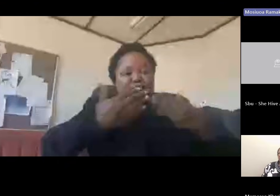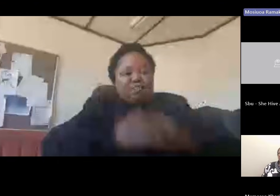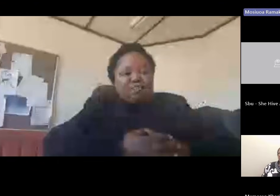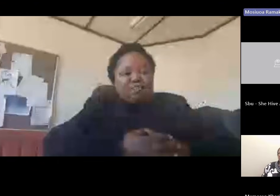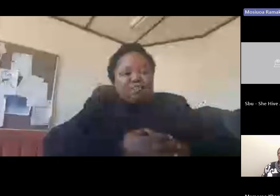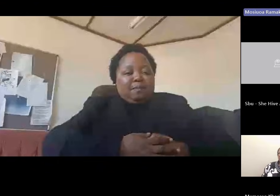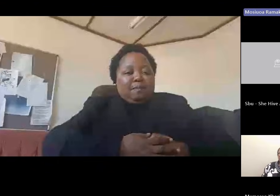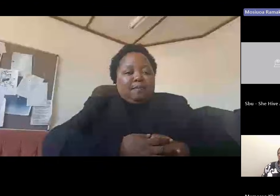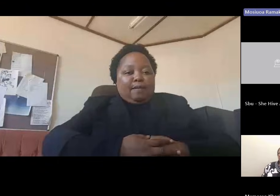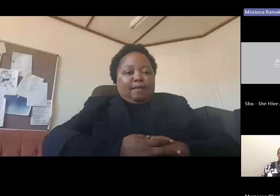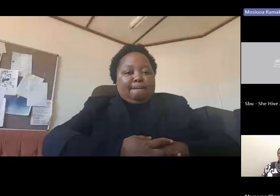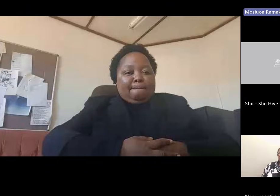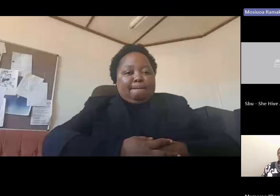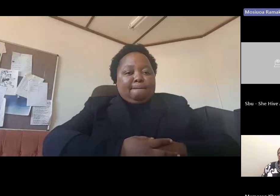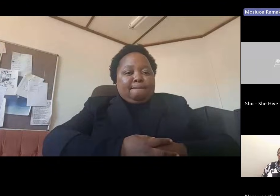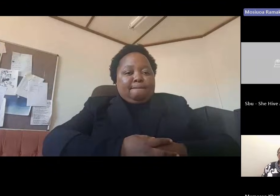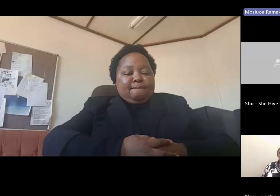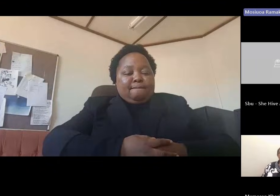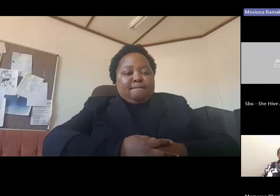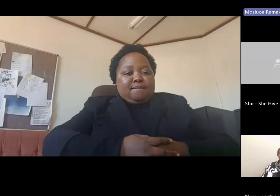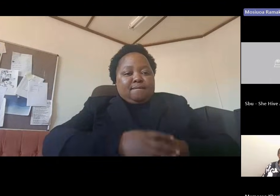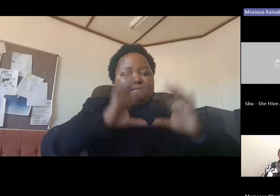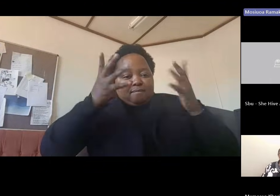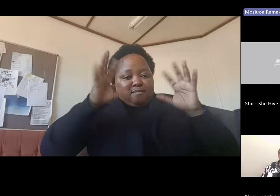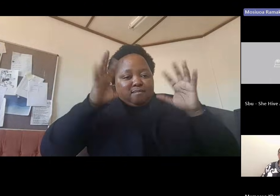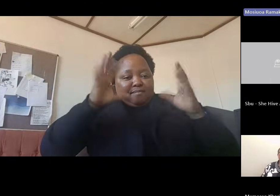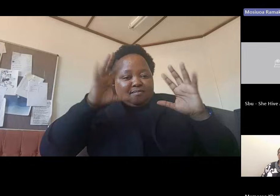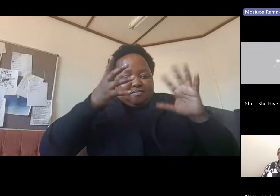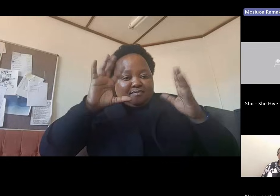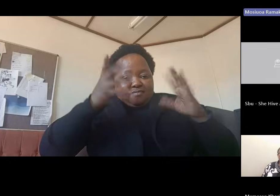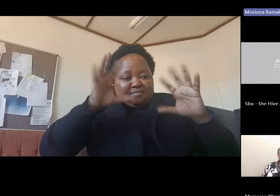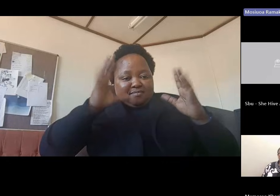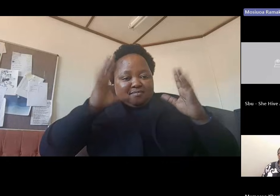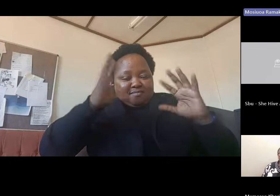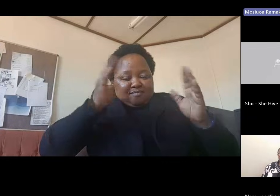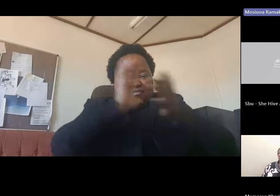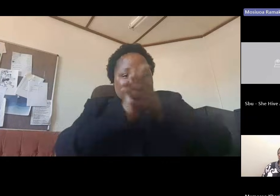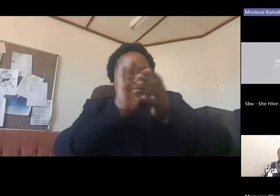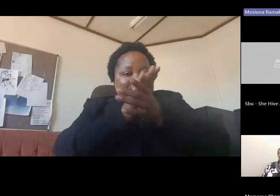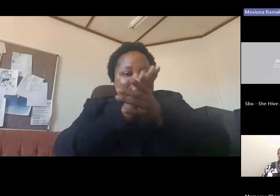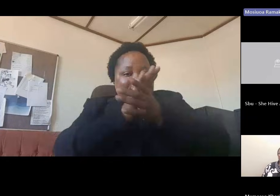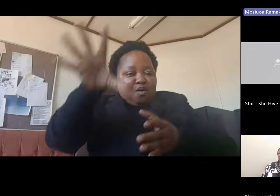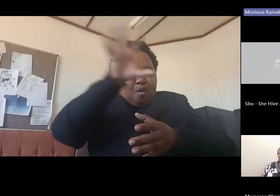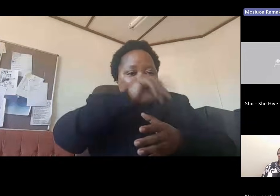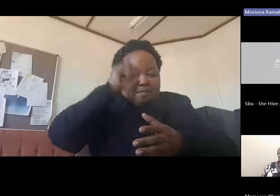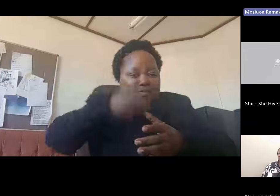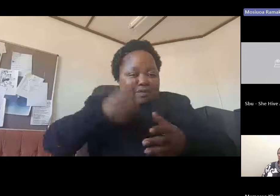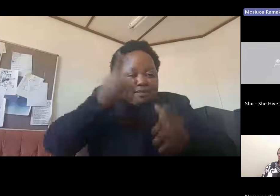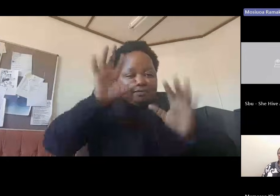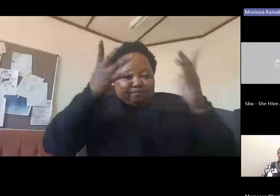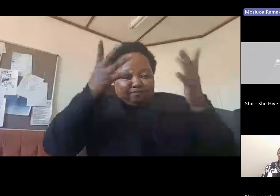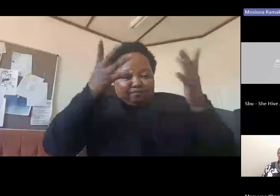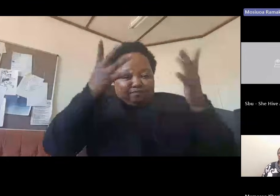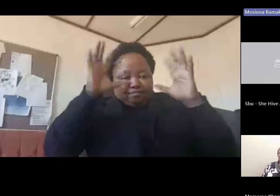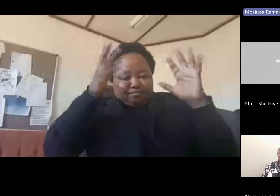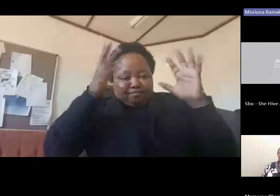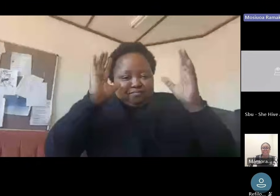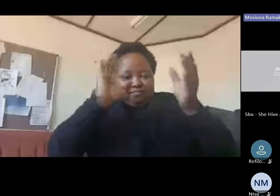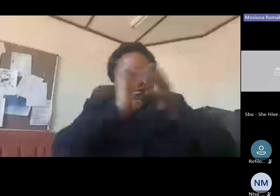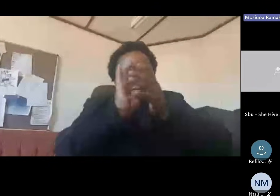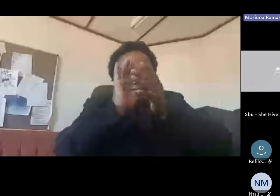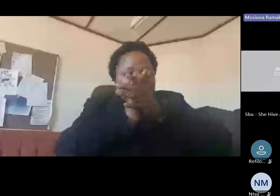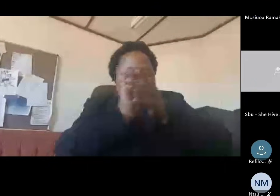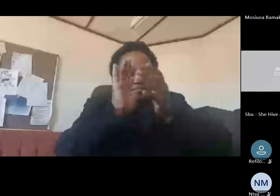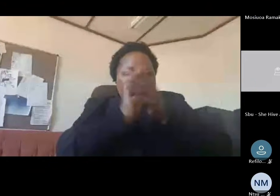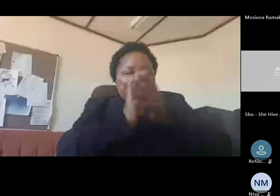please join me in using the emoji icon just to give a round of applause to our 3 presenters.